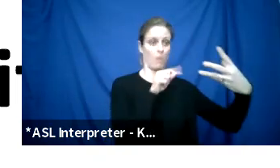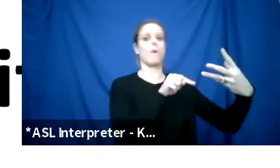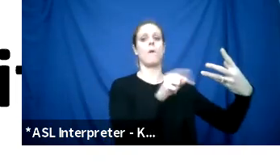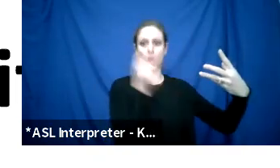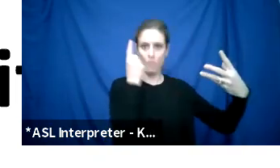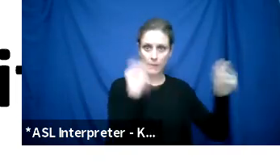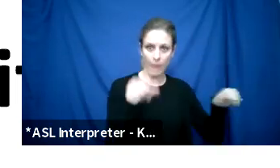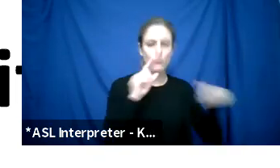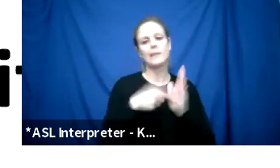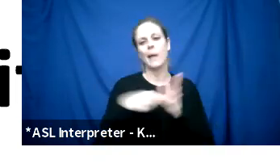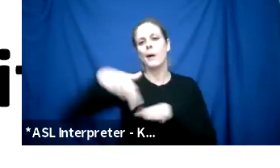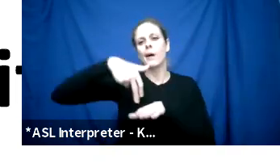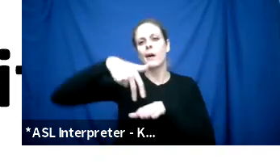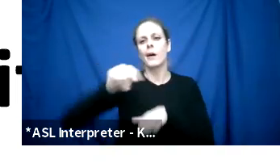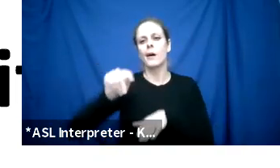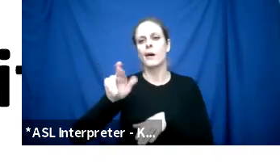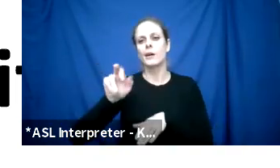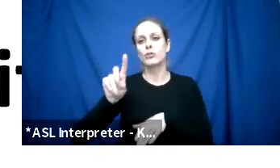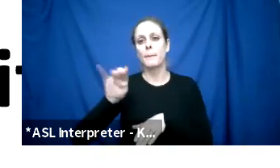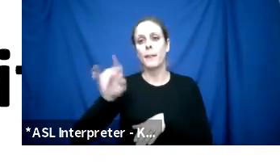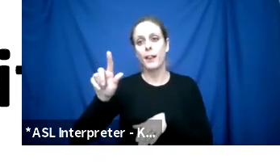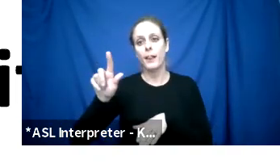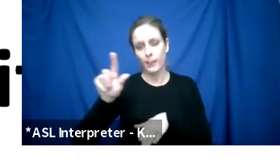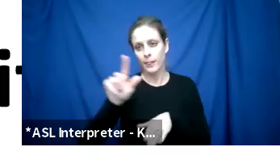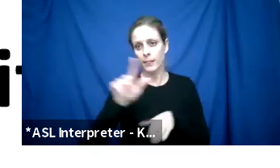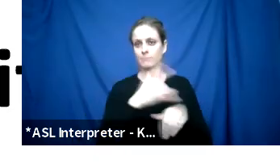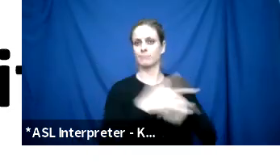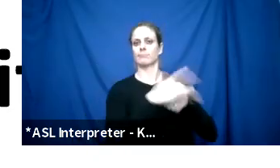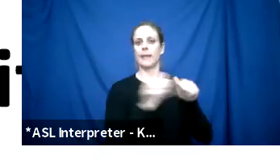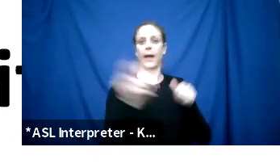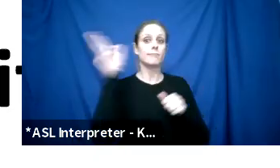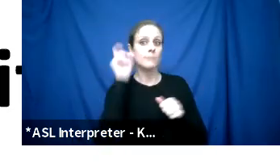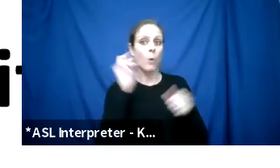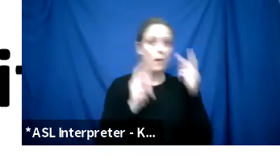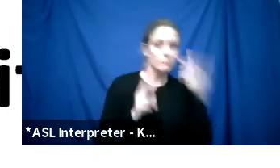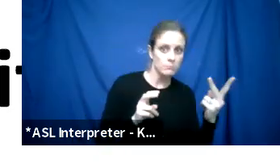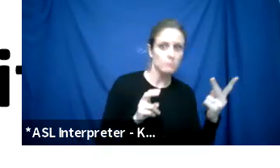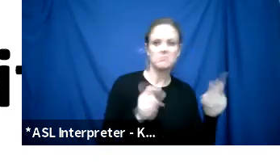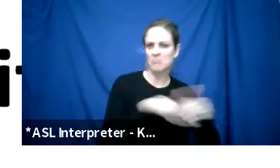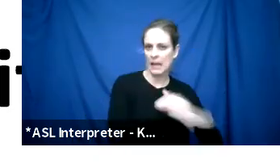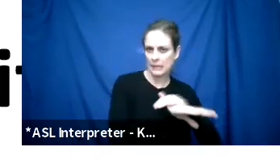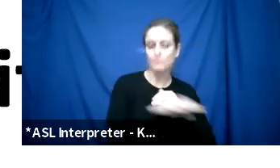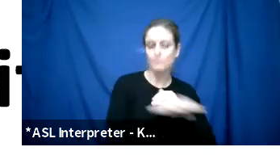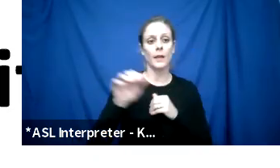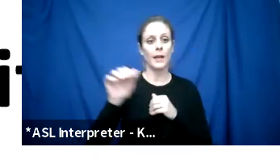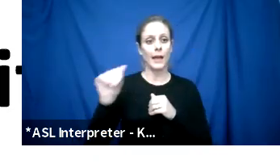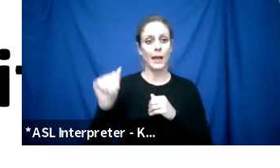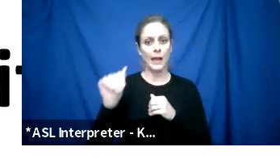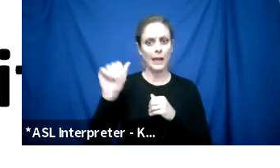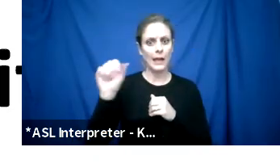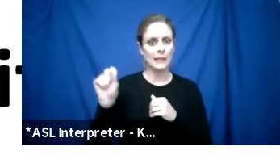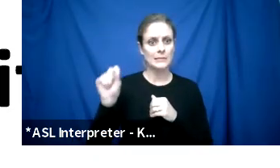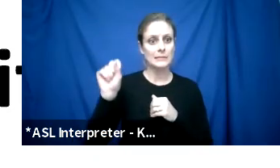the treadmill or things like that, so you have a better access. The ASTM has been working